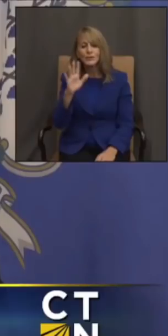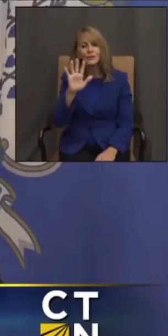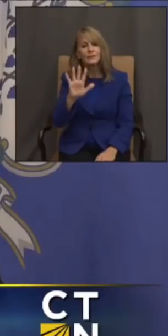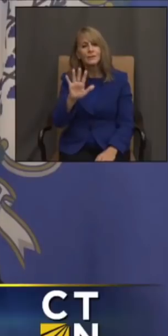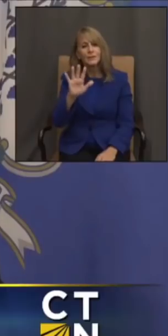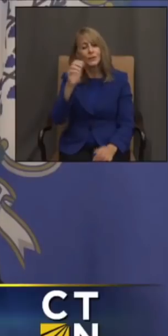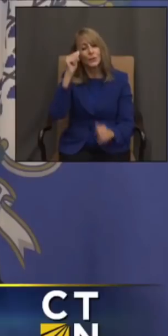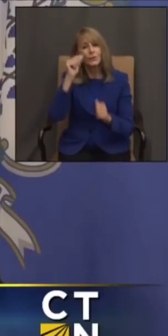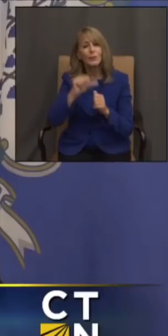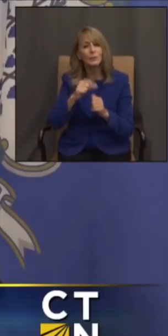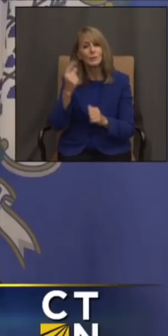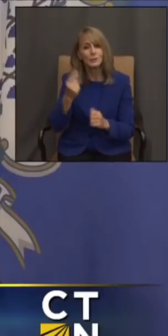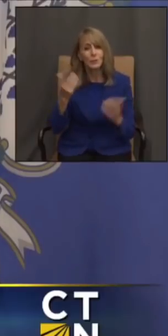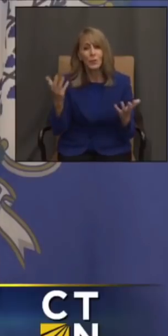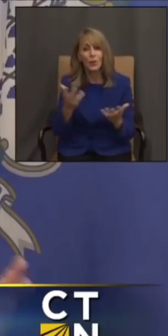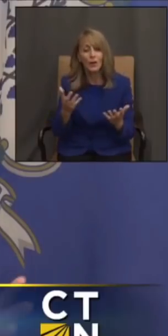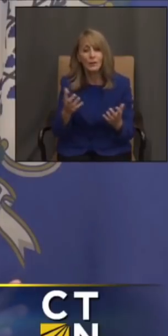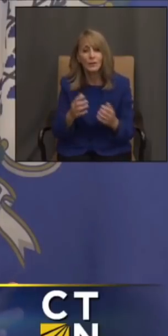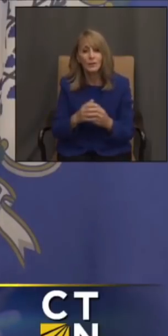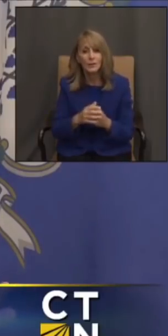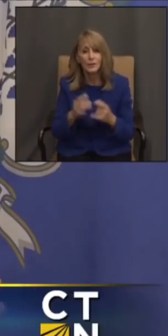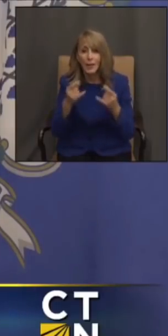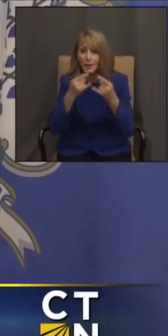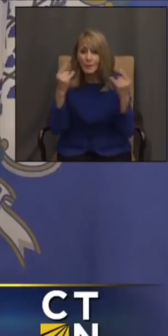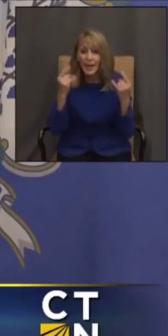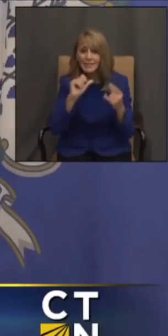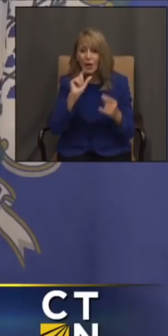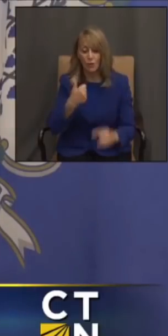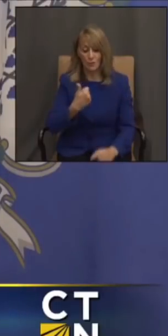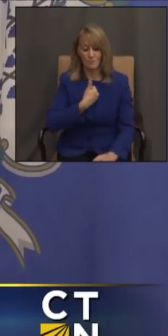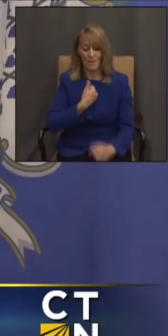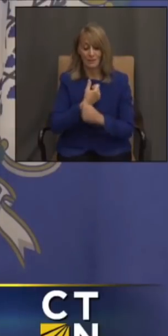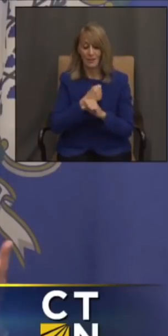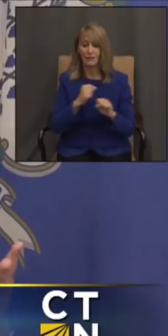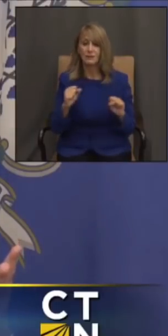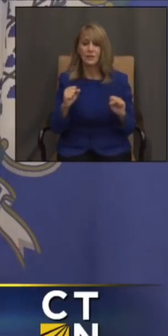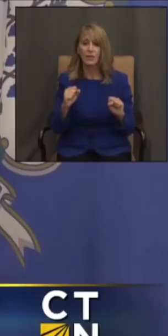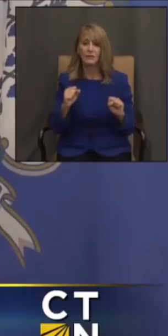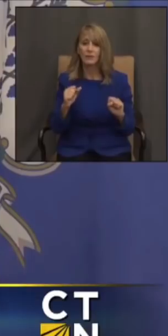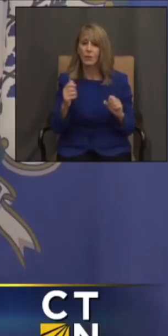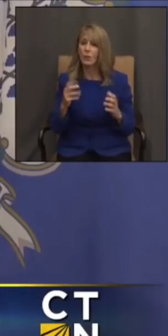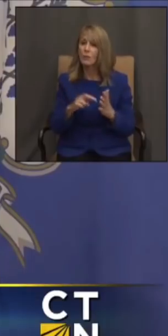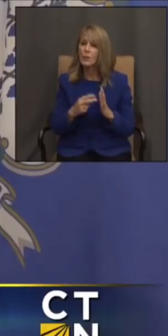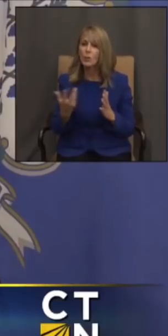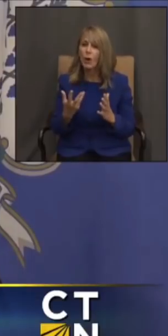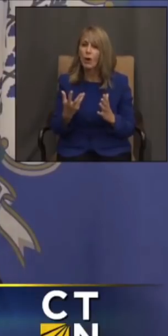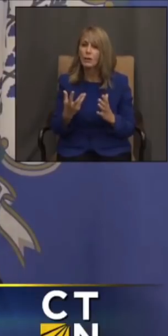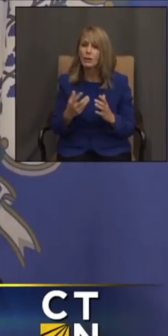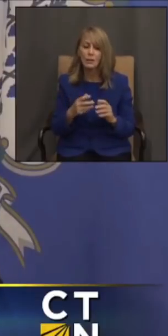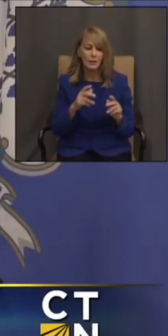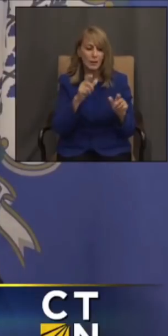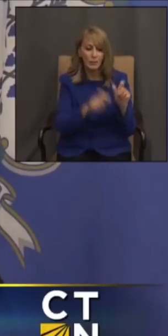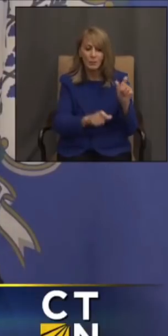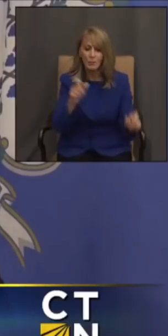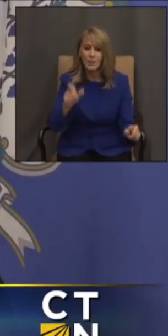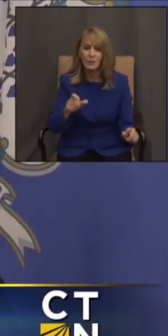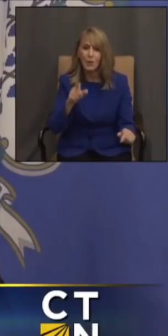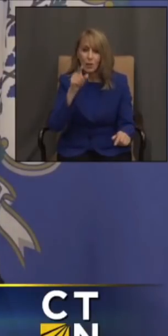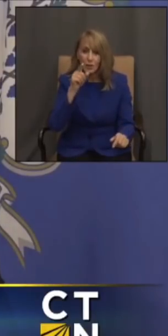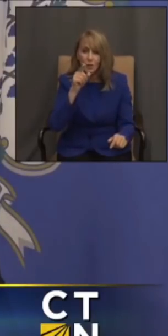remember that masks are not just about keeping you safe, but showing respect and keeping those around you safe as